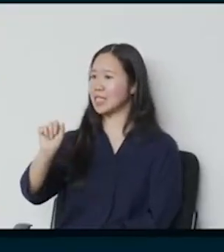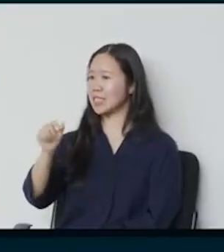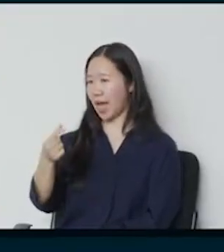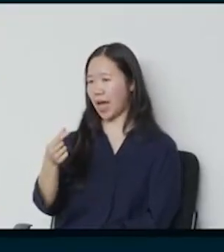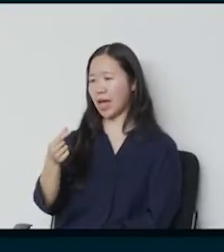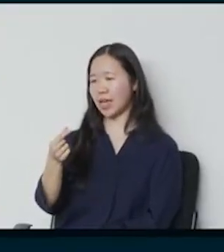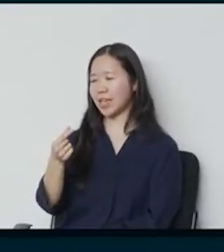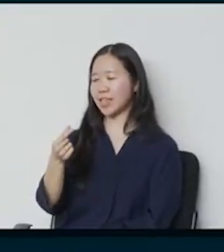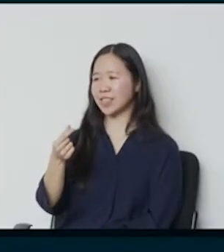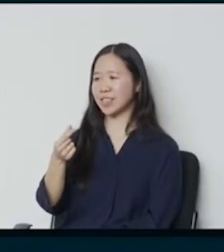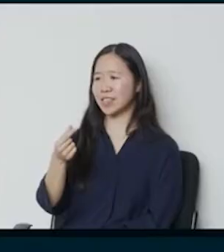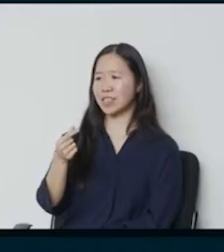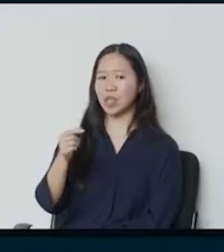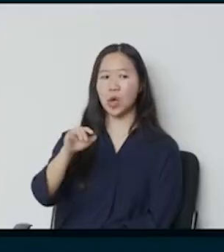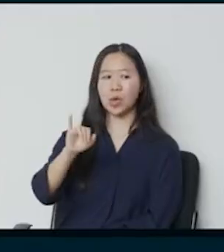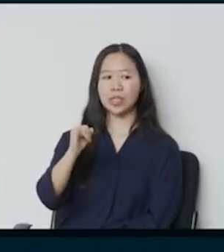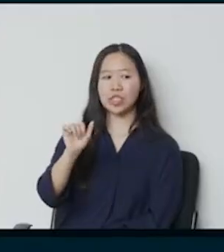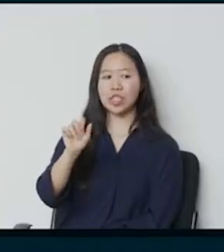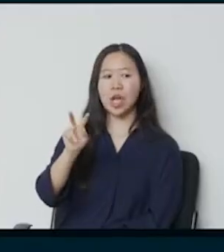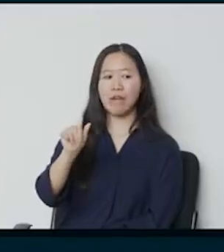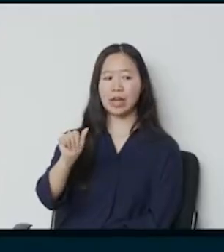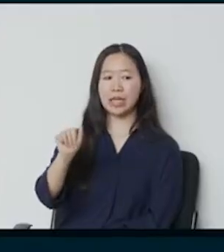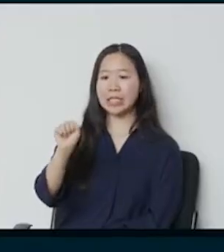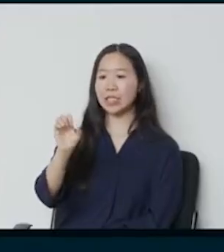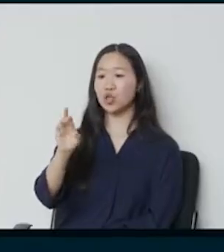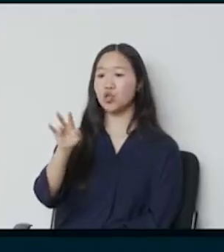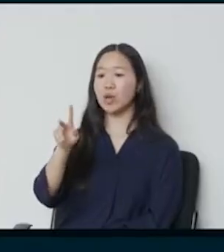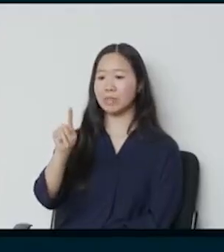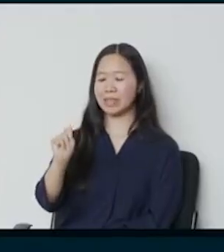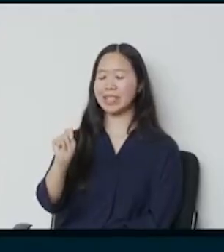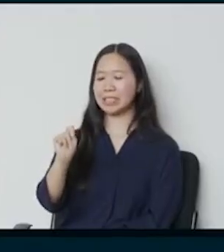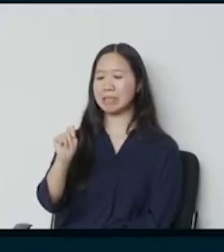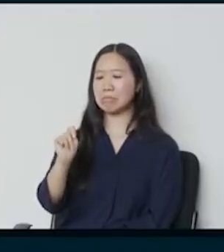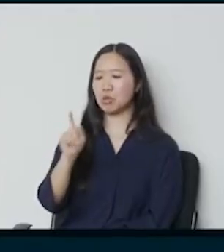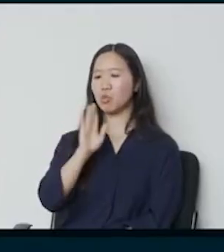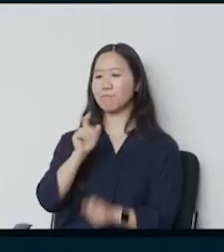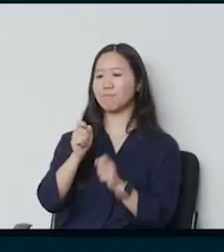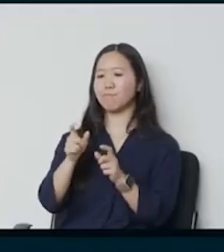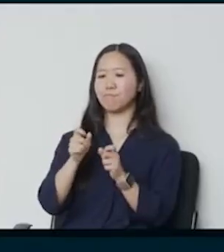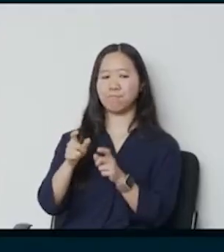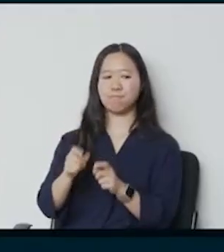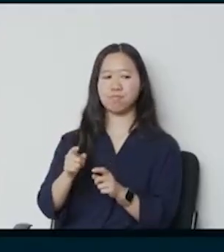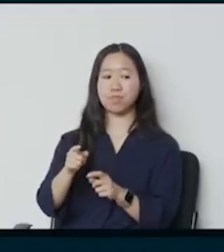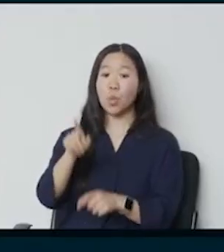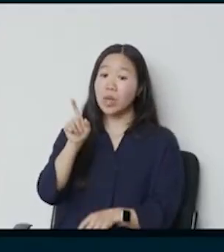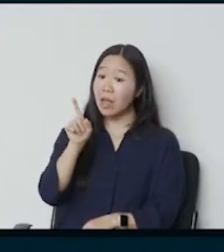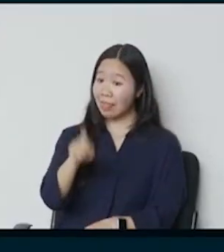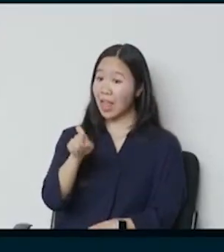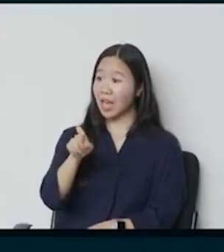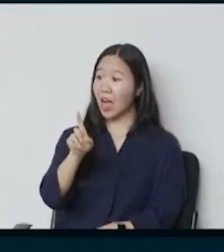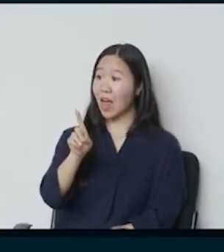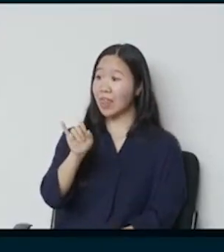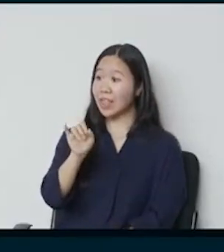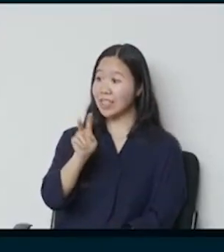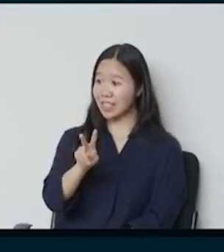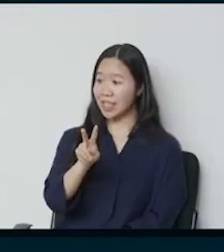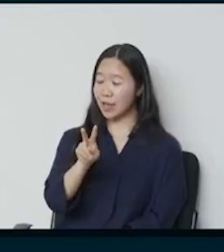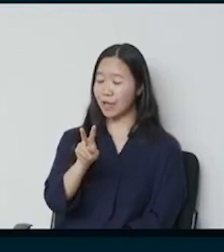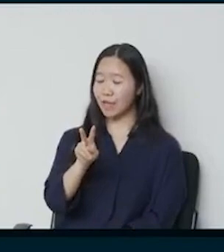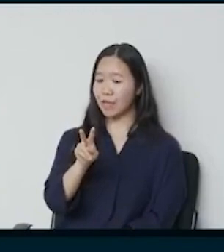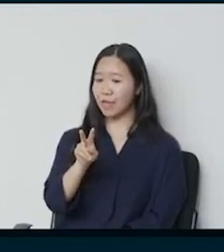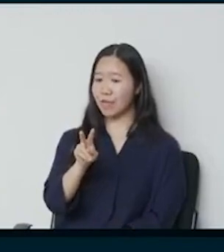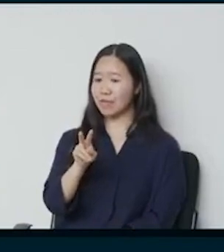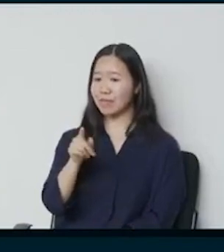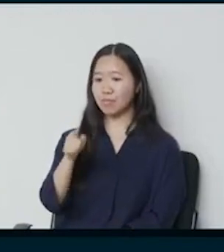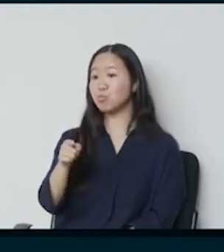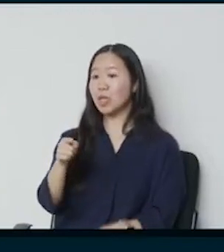and there's a JavaScript event called onClick that fires some logic. So when you click on this div, that JavaScript event fires, and